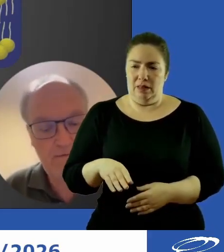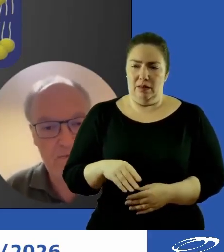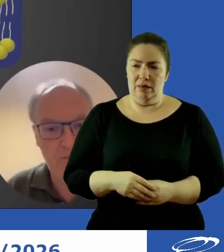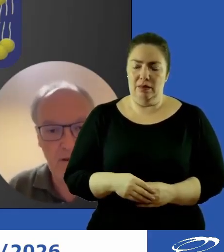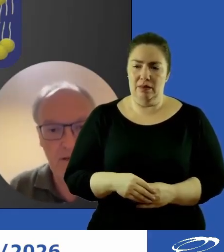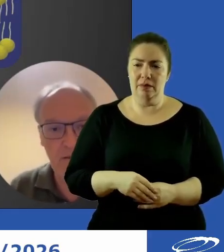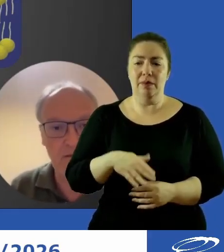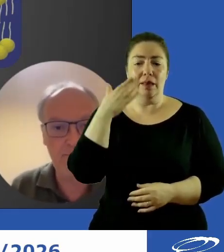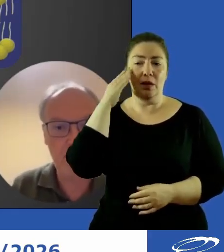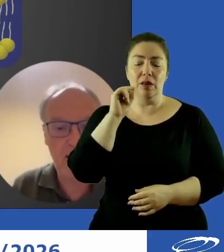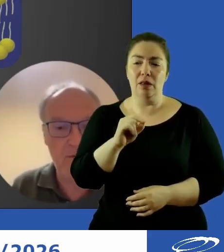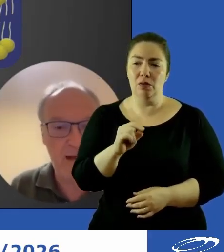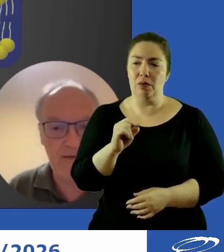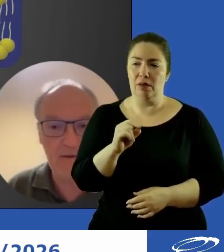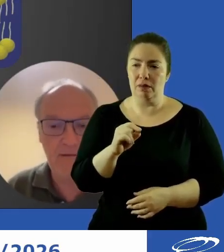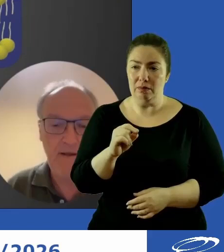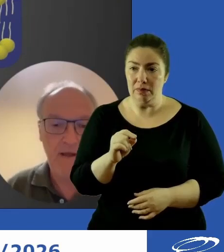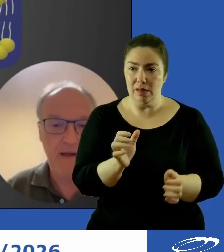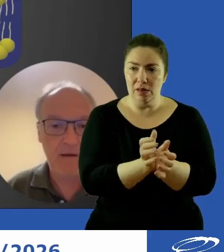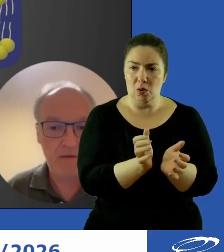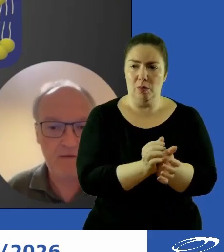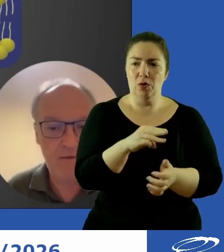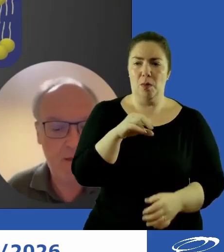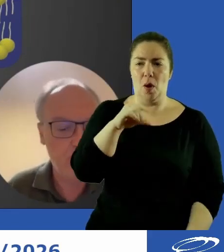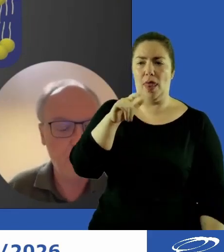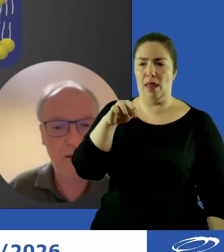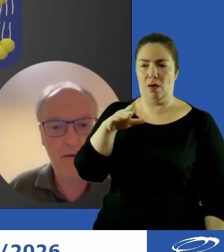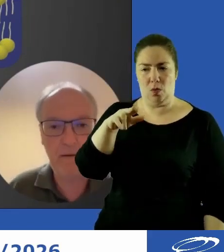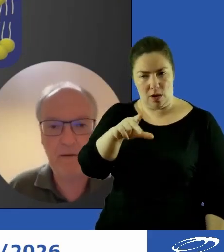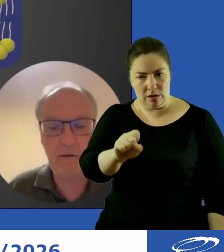different molecules of vancomycin inhibits the